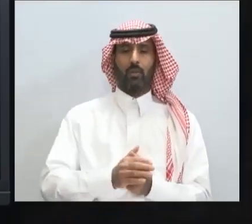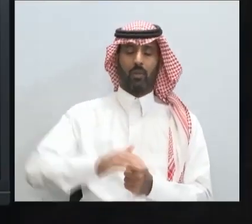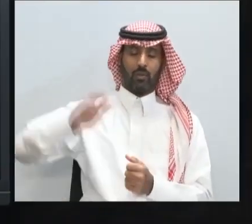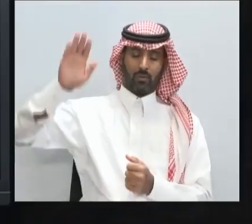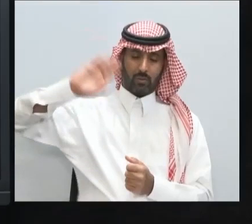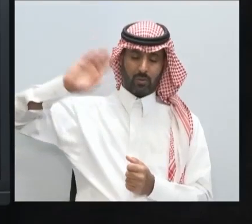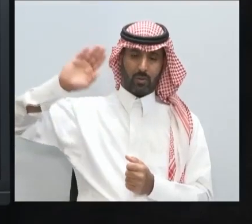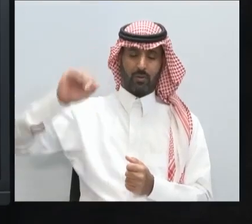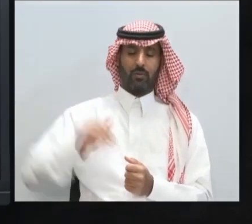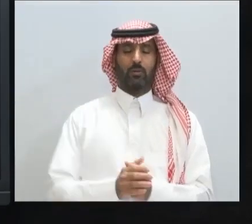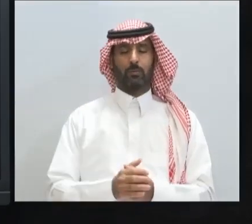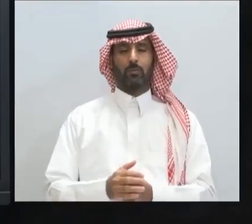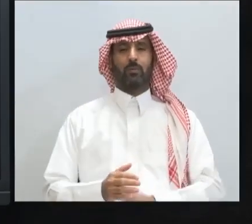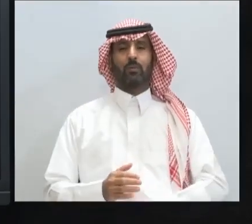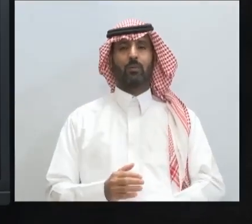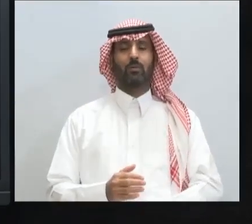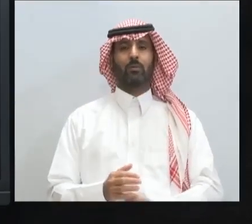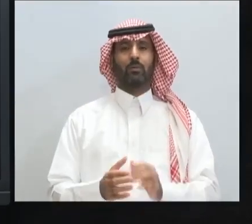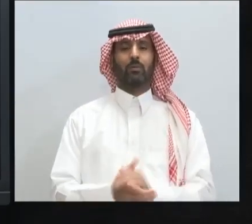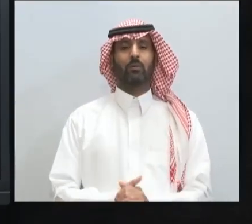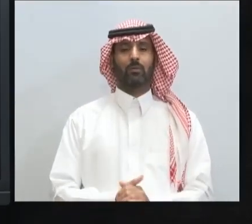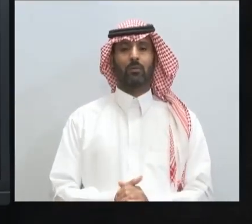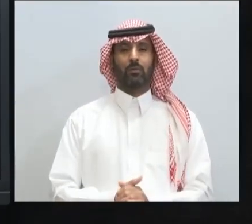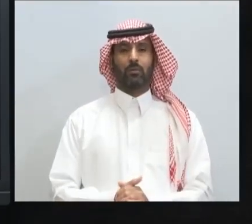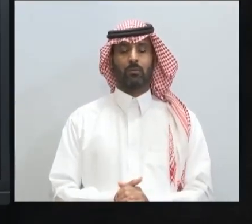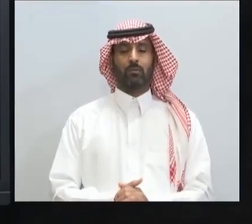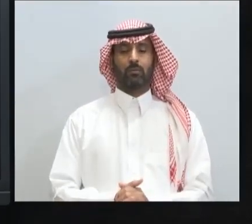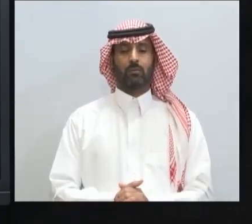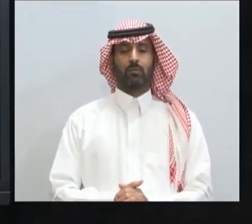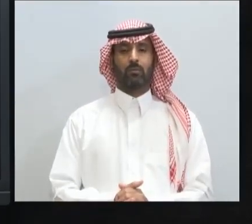inshallah. Subhanakallahumma bihamdik. Ashhadu anna la ilaha illa anta astaghfiruka wa atubu ilayk. Assalamu alaikum.